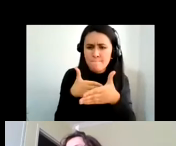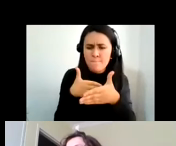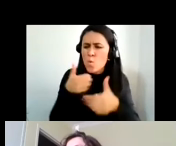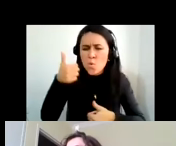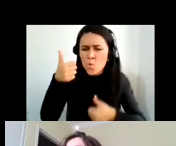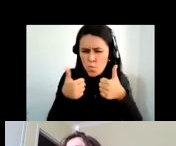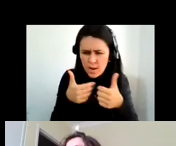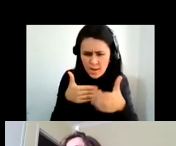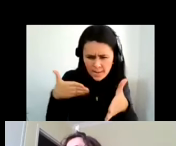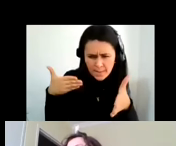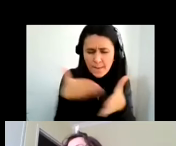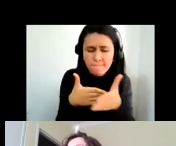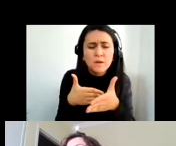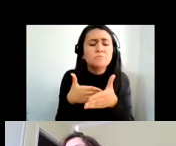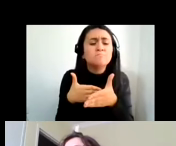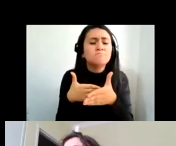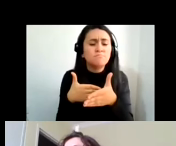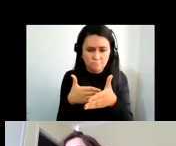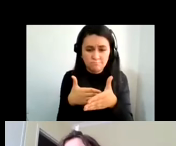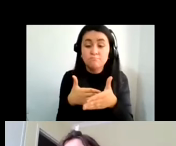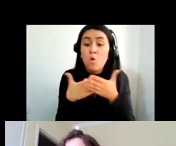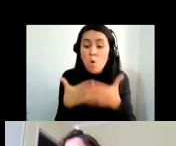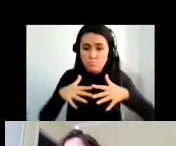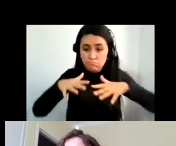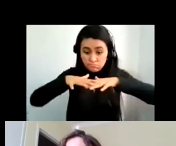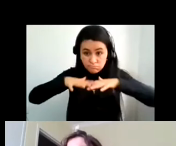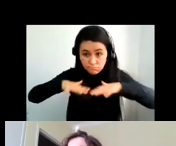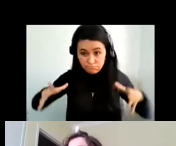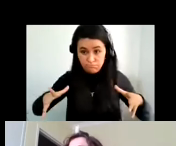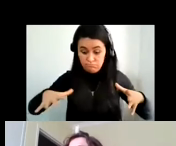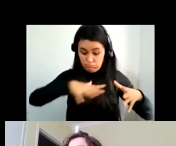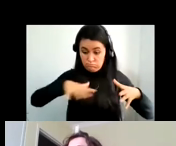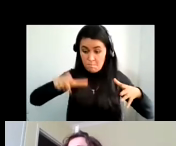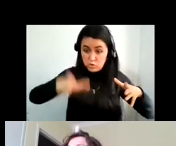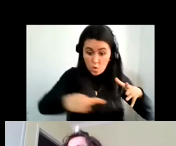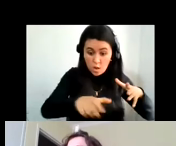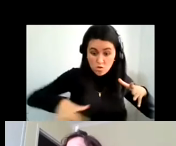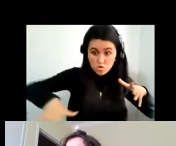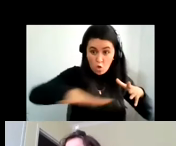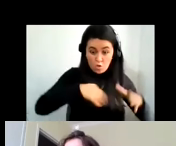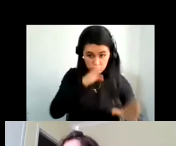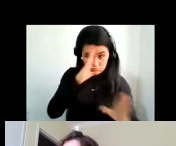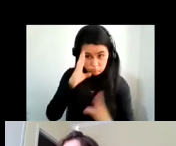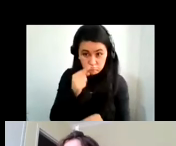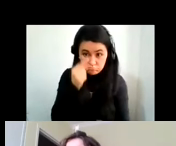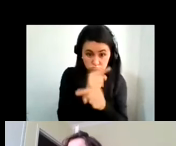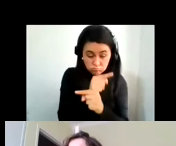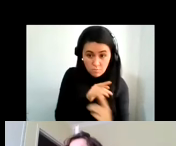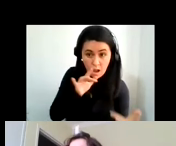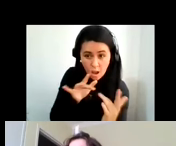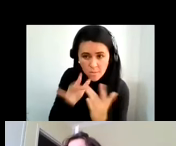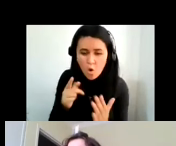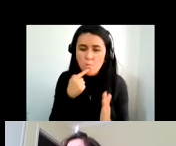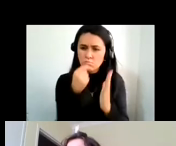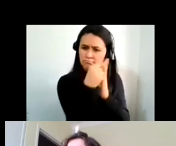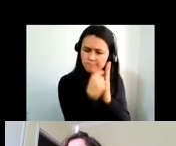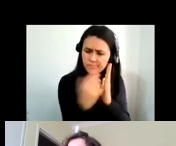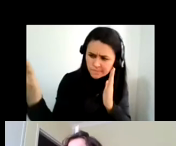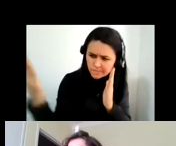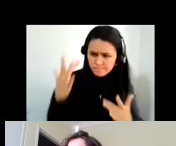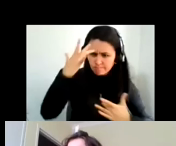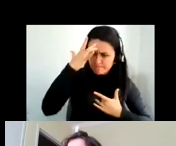insufficient provider compliance, weak referral and back referral systems, and then inadequate treatment adherence, which is